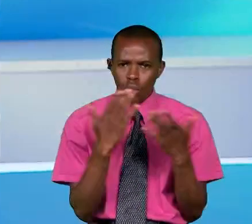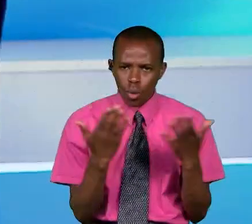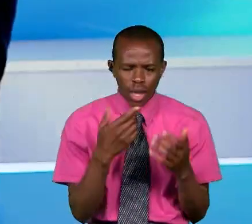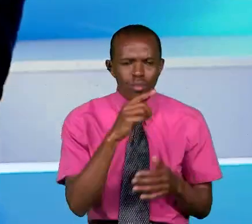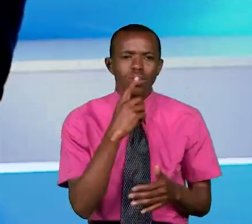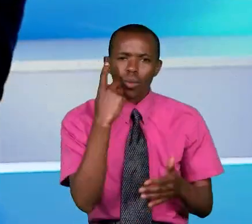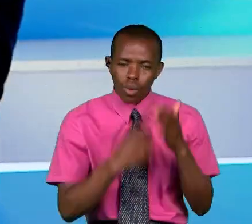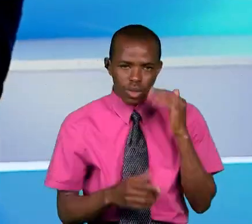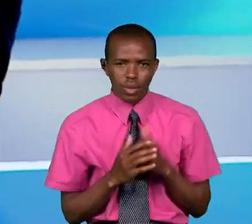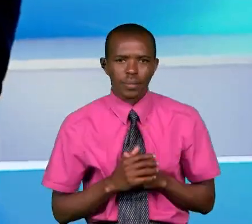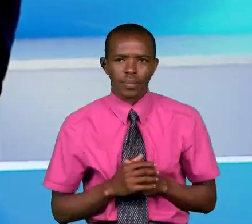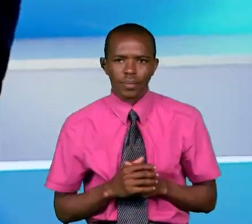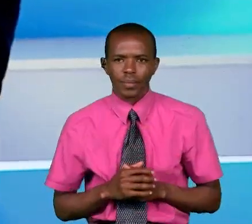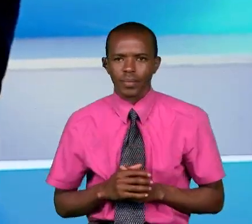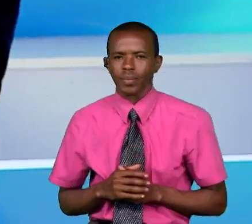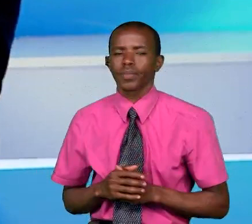are they saying?